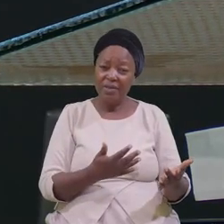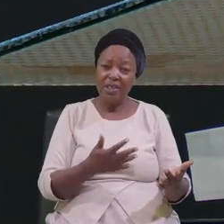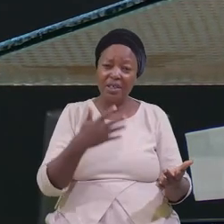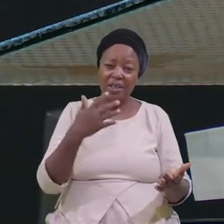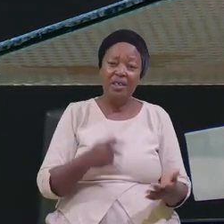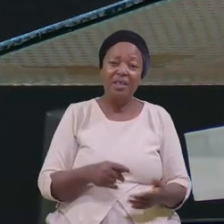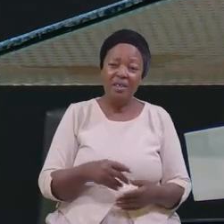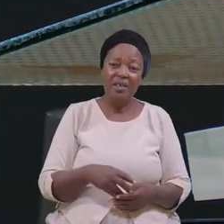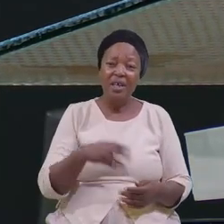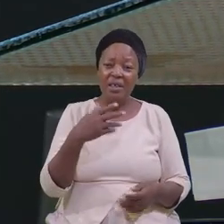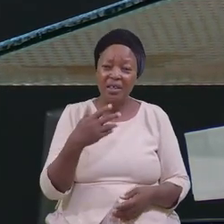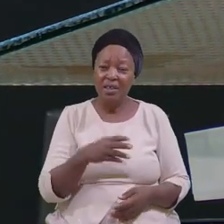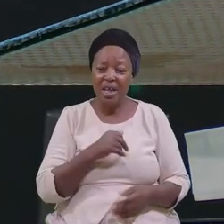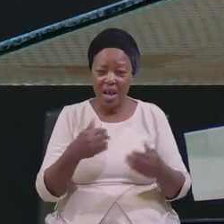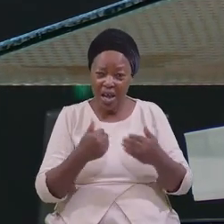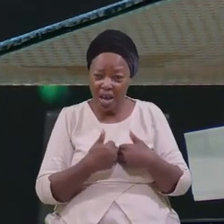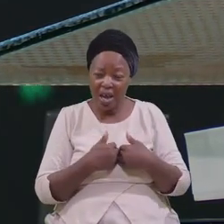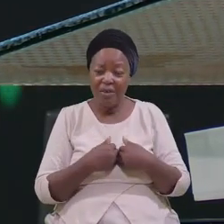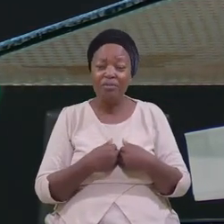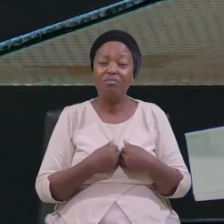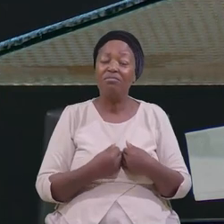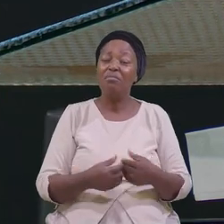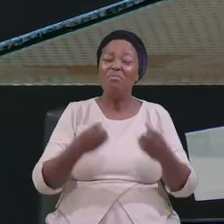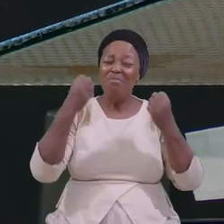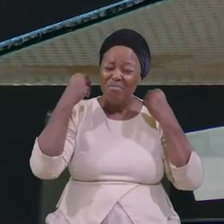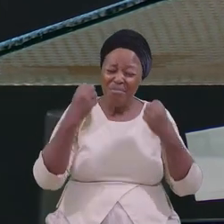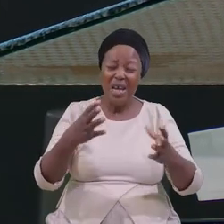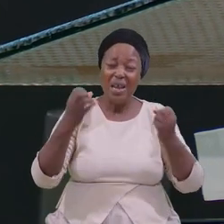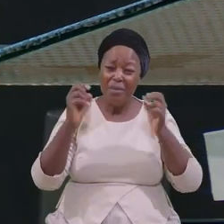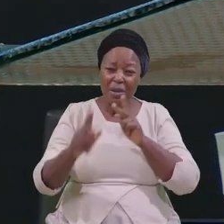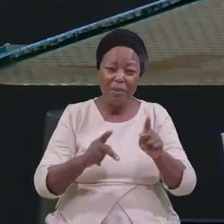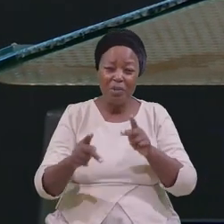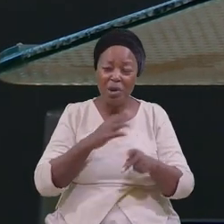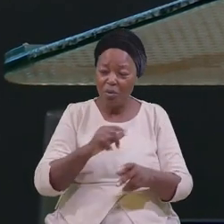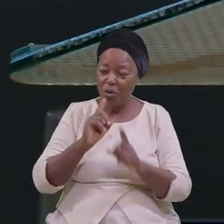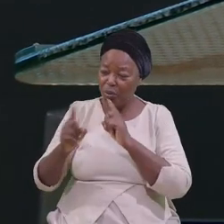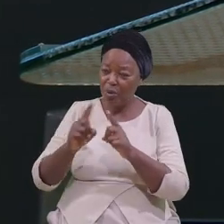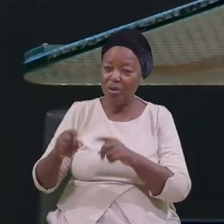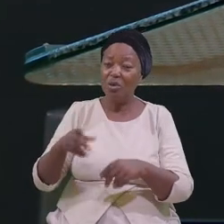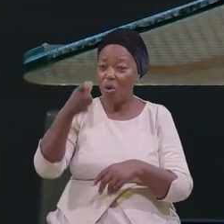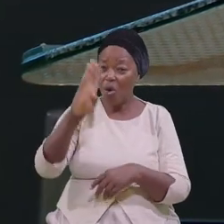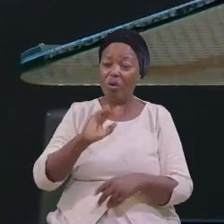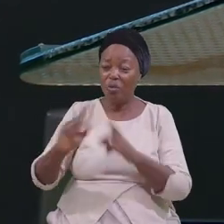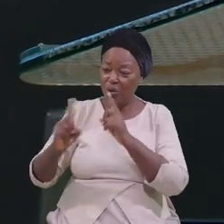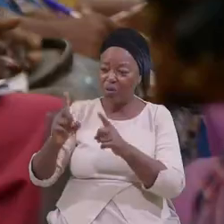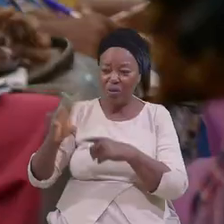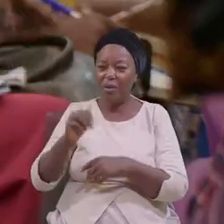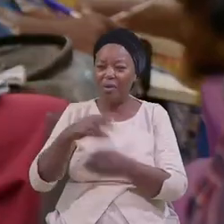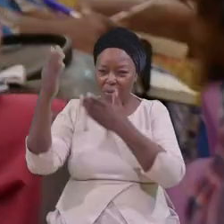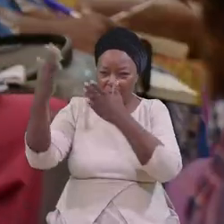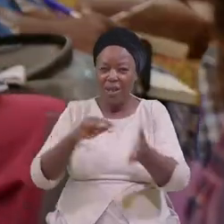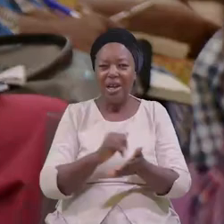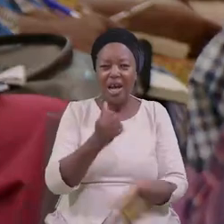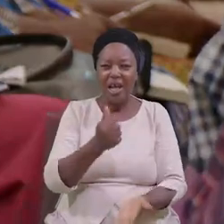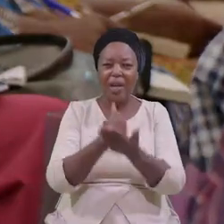has 1,000 other people. He will talk to them. They will bring the help.